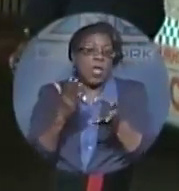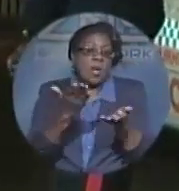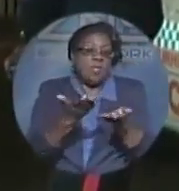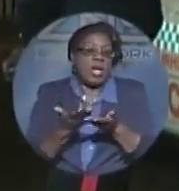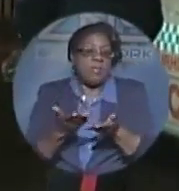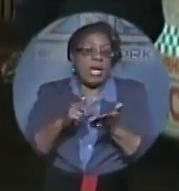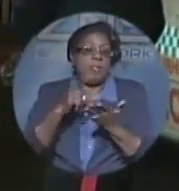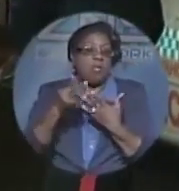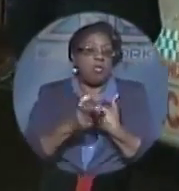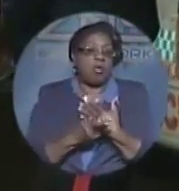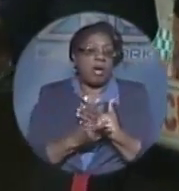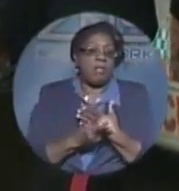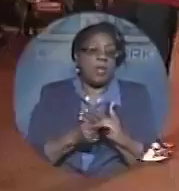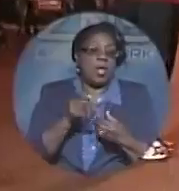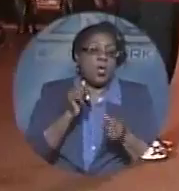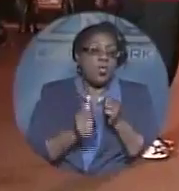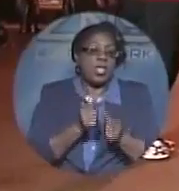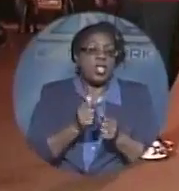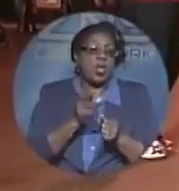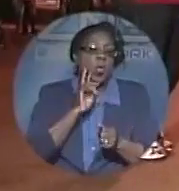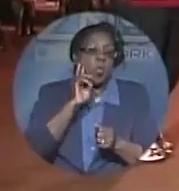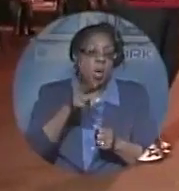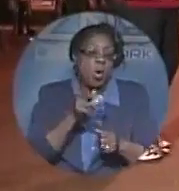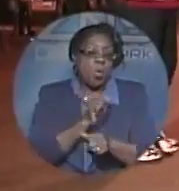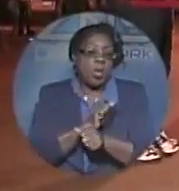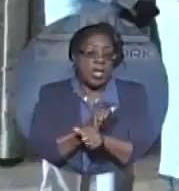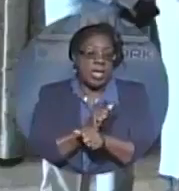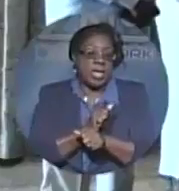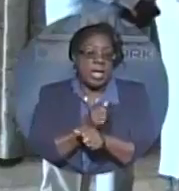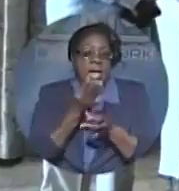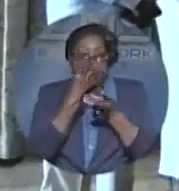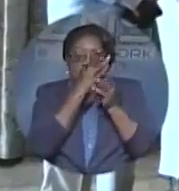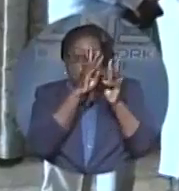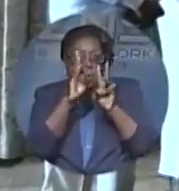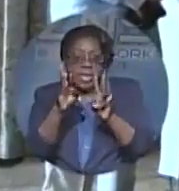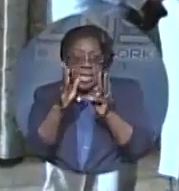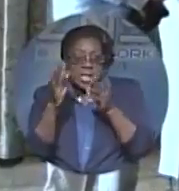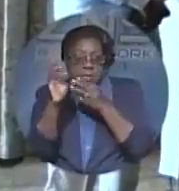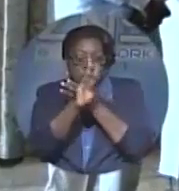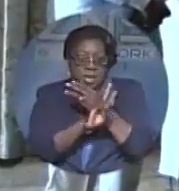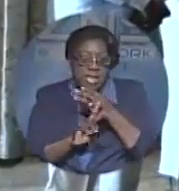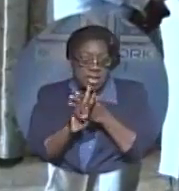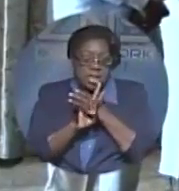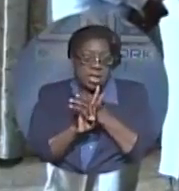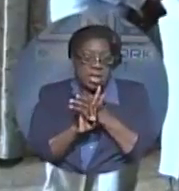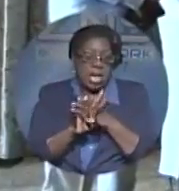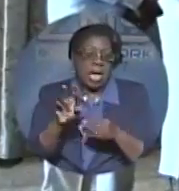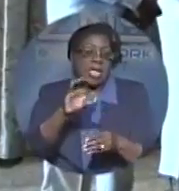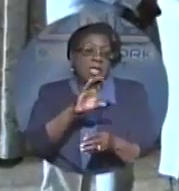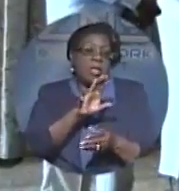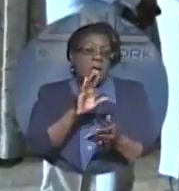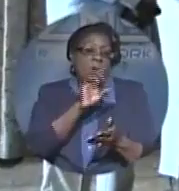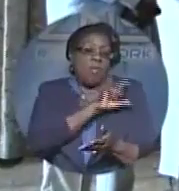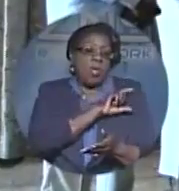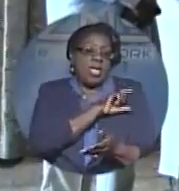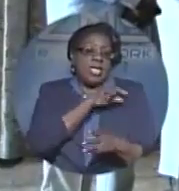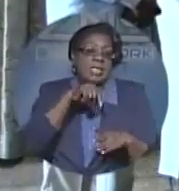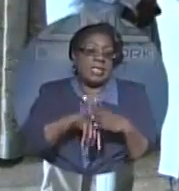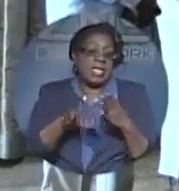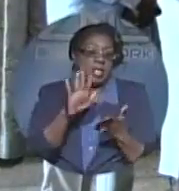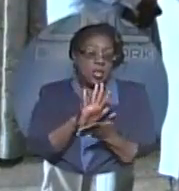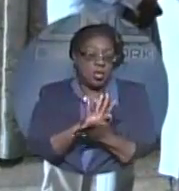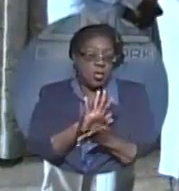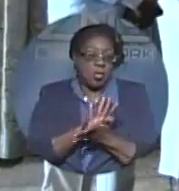programs which were working, like witness protection and school policing. And we have many new